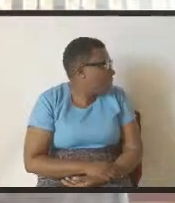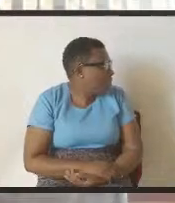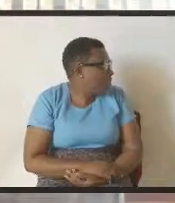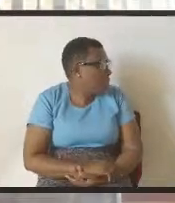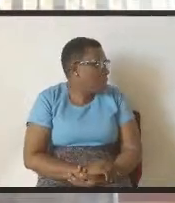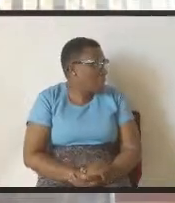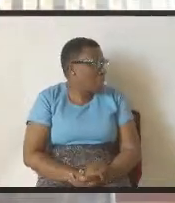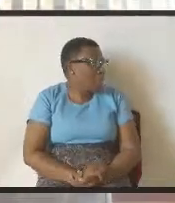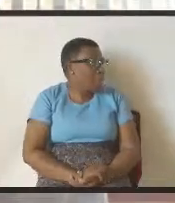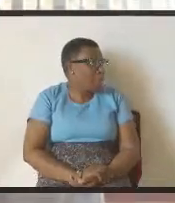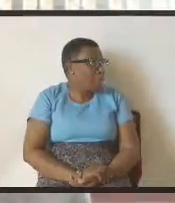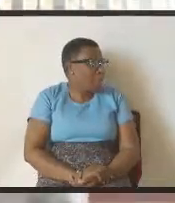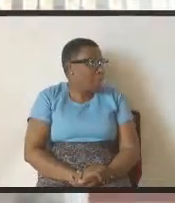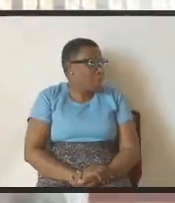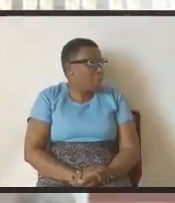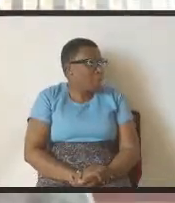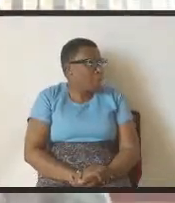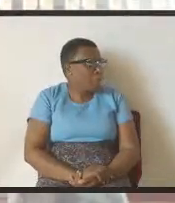Bless you.